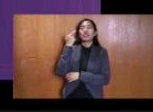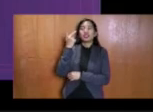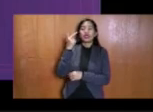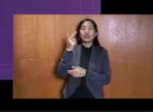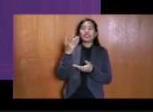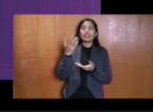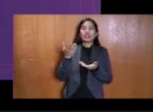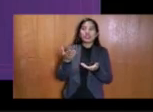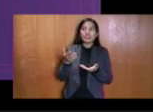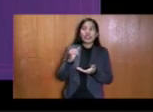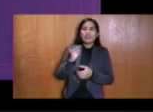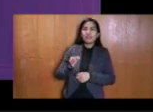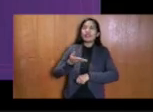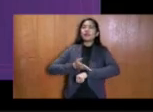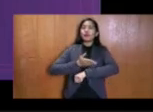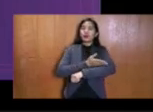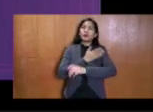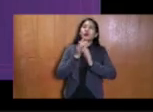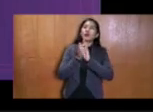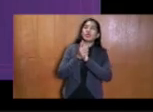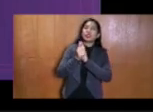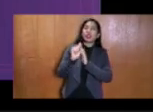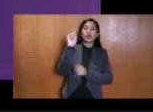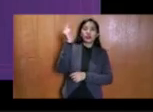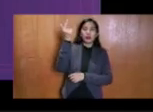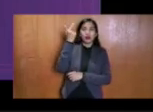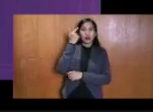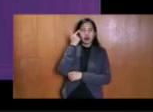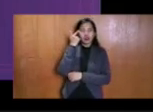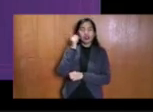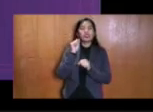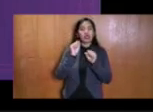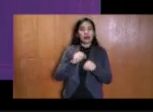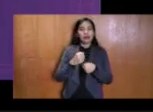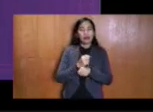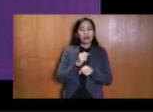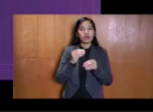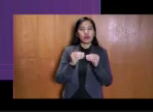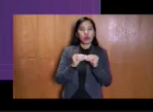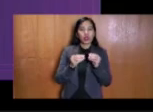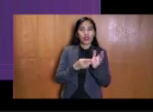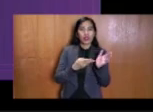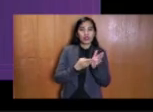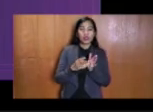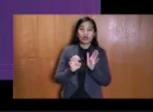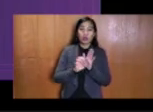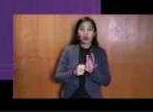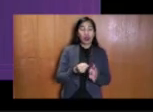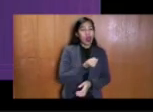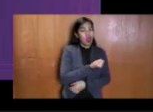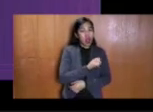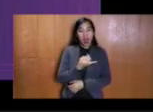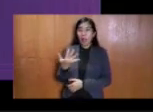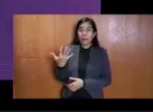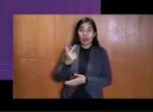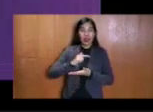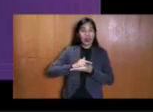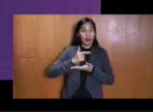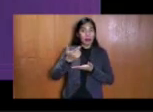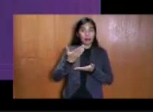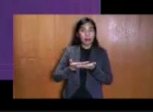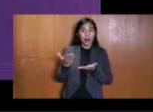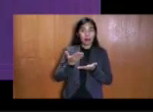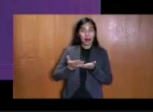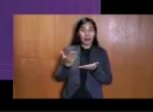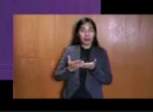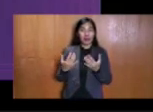of government, we can do a lot of savings. We can promote greater transparency. How many laptops are being procured as we